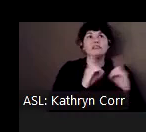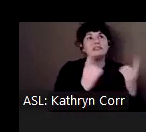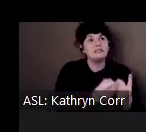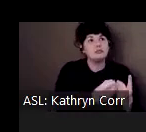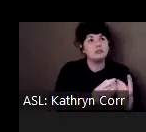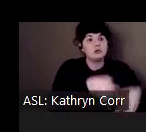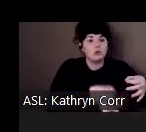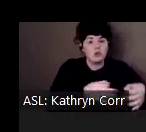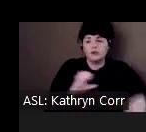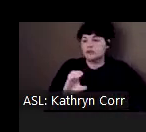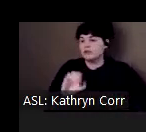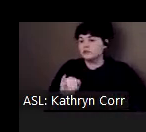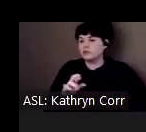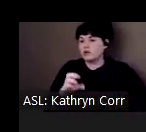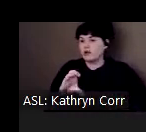require different